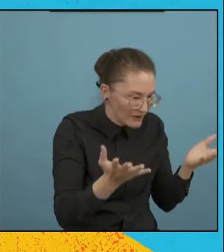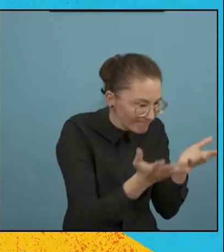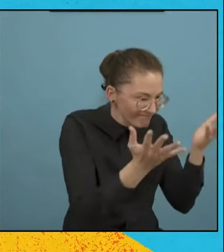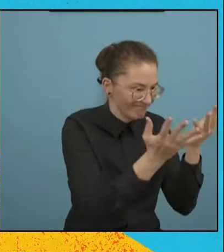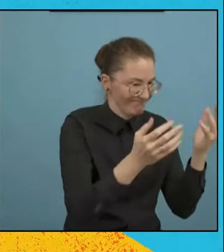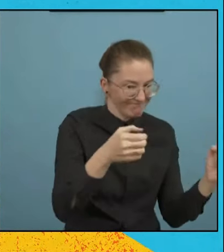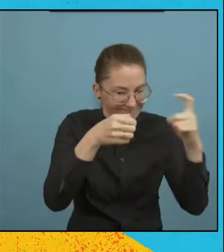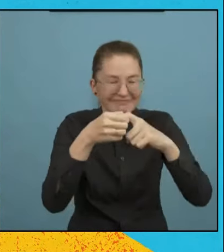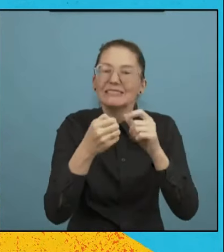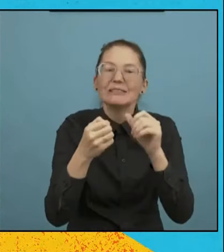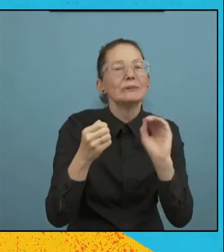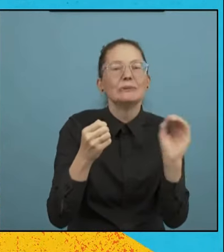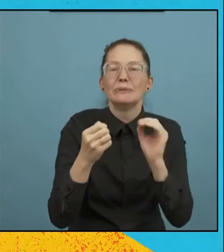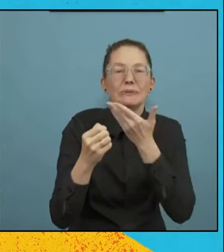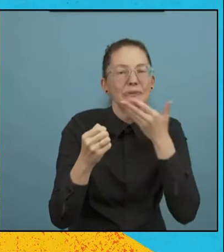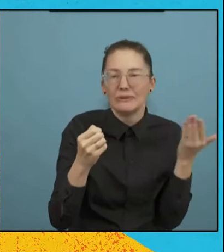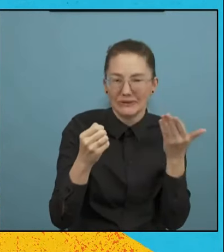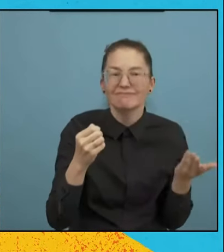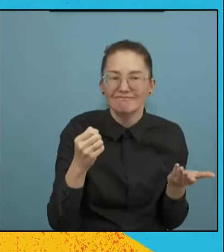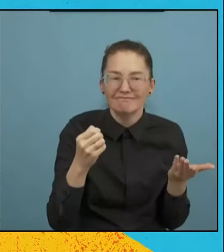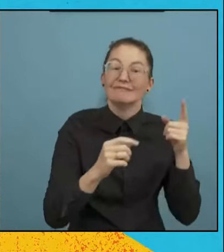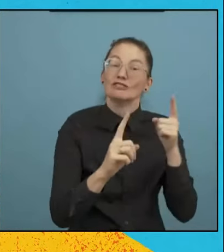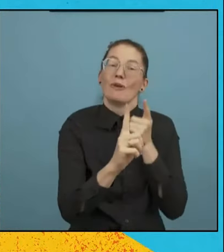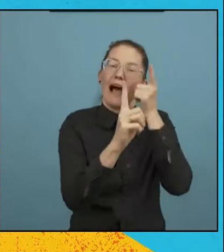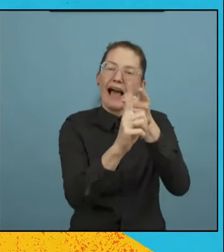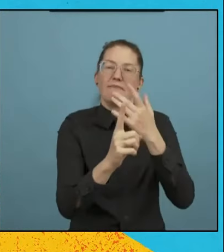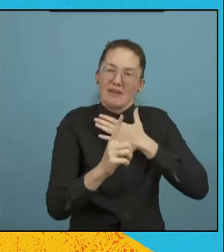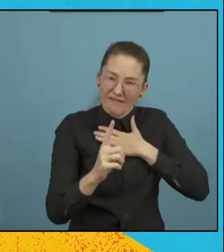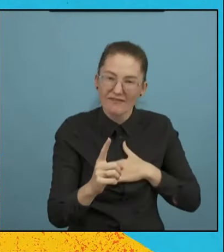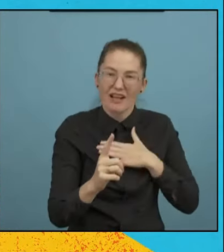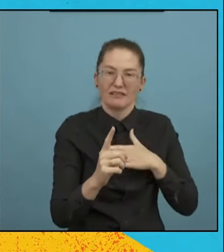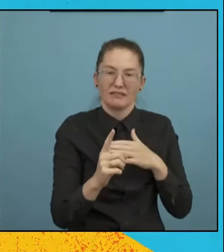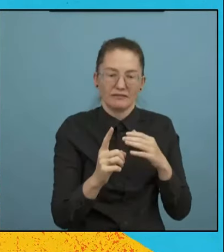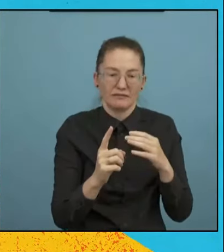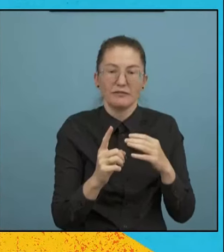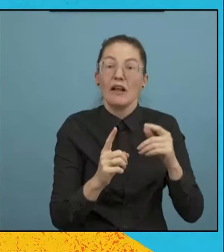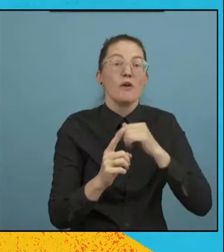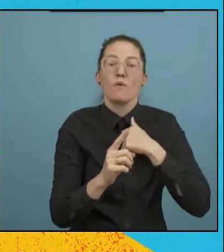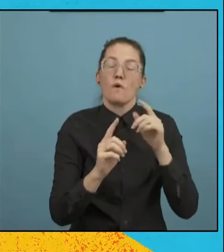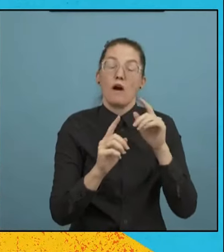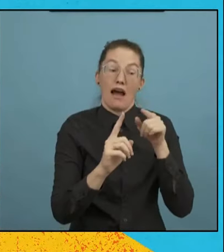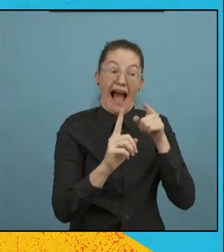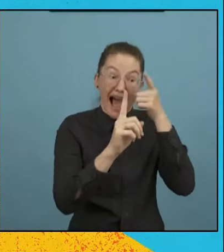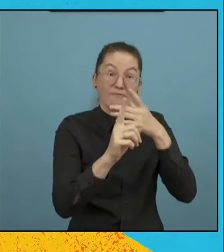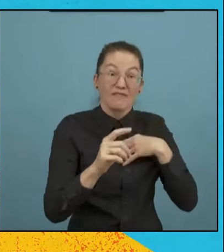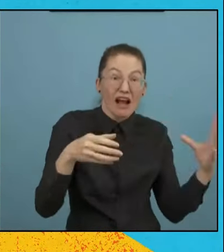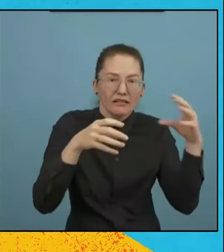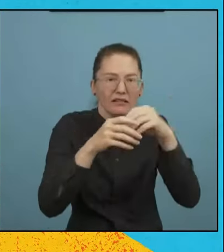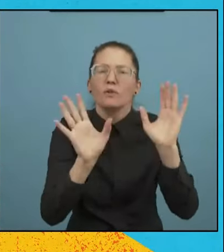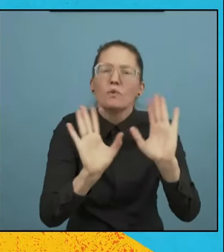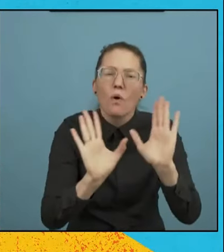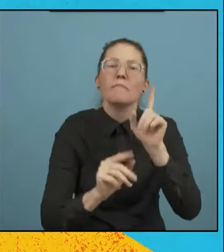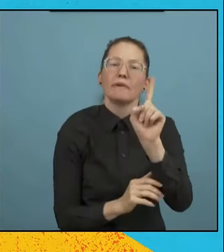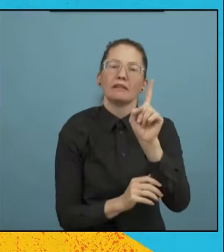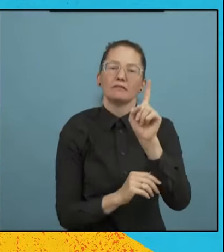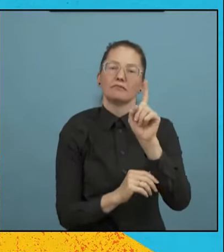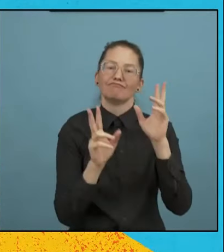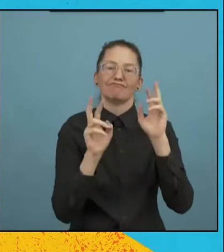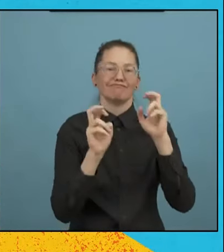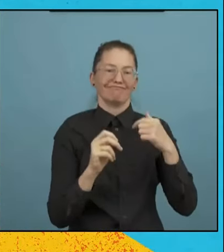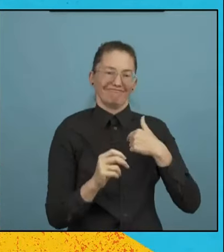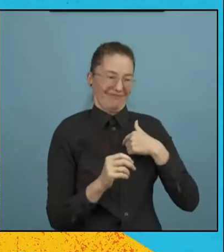voluntary national review was presented by a child researcher with a formal delegation.